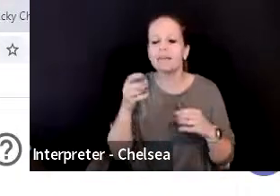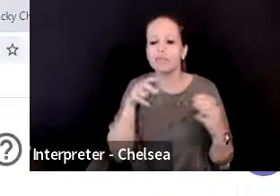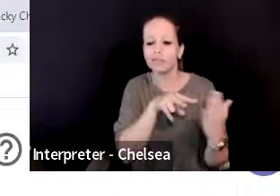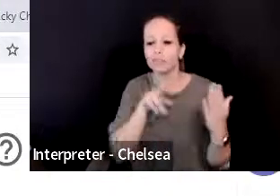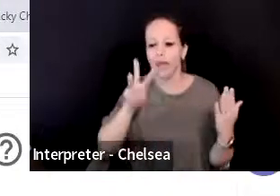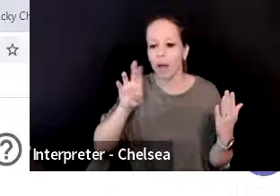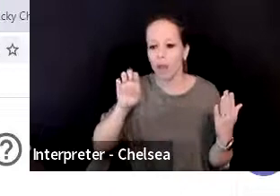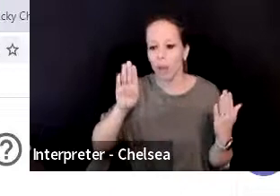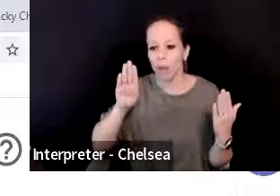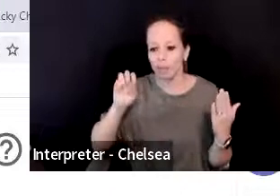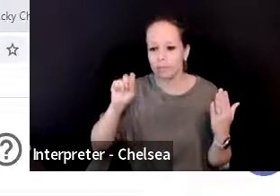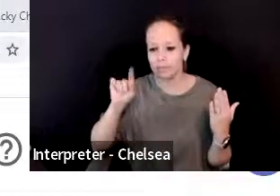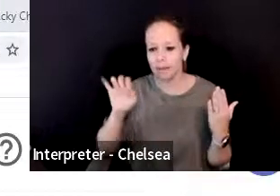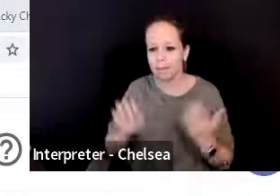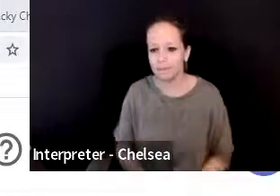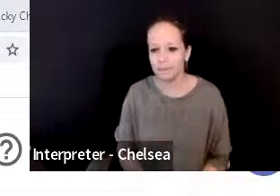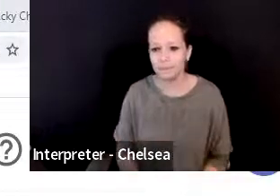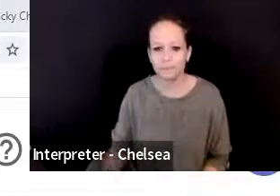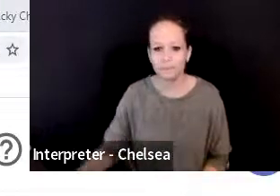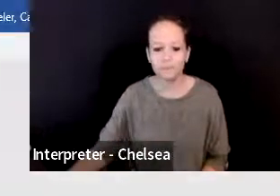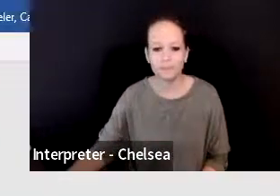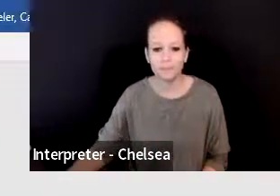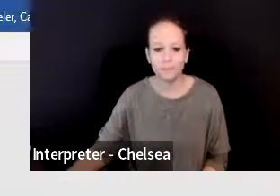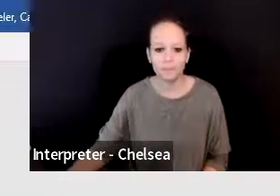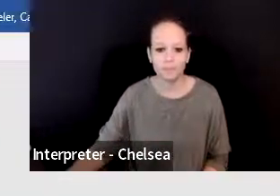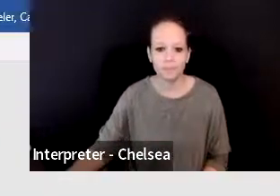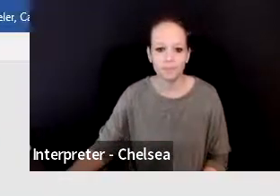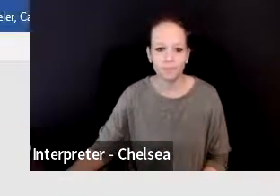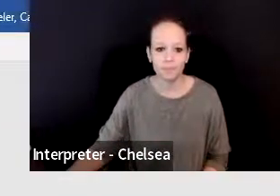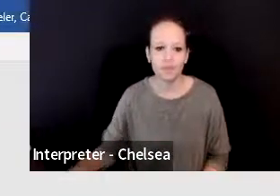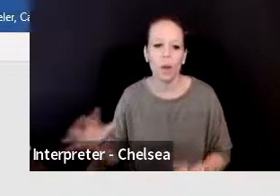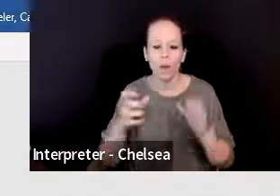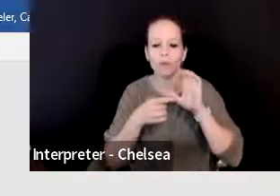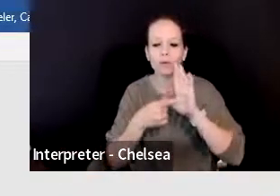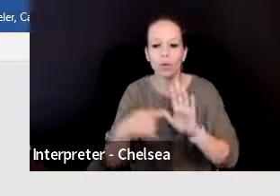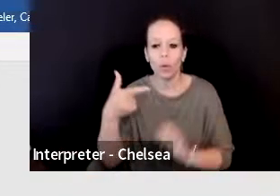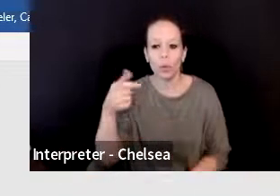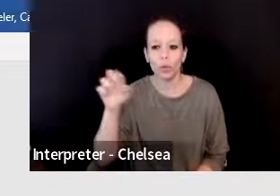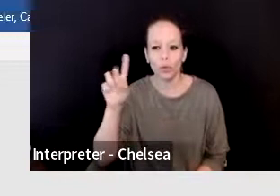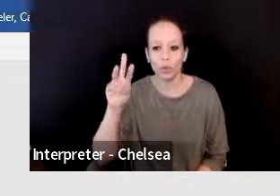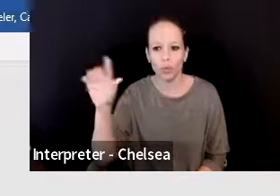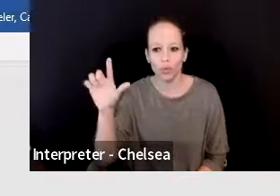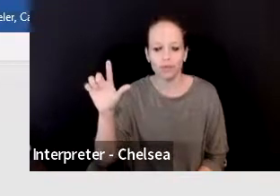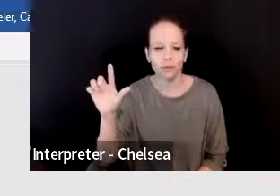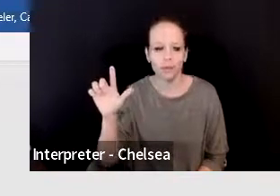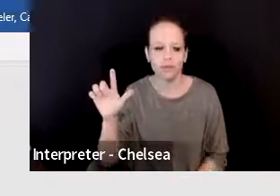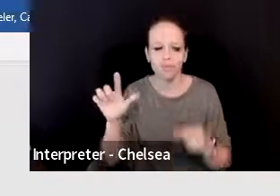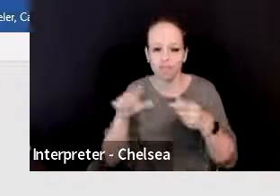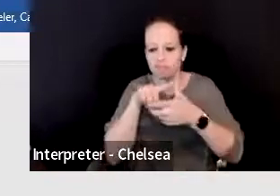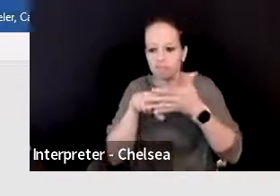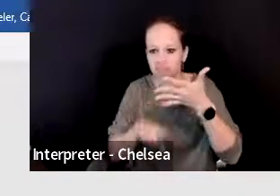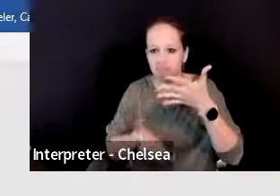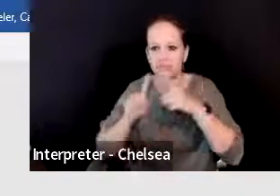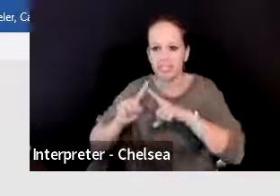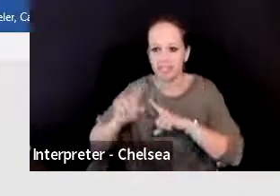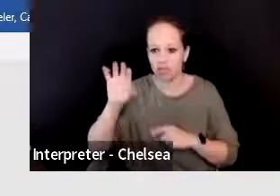And I've also, I'll show just the goodwill, which again, the counties are here. There's